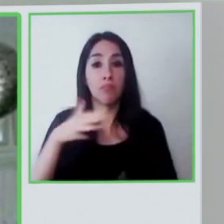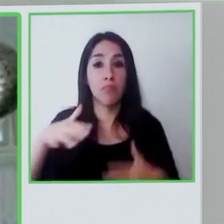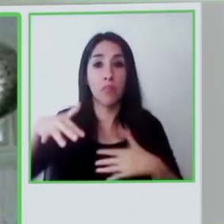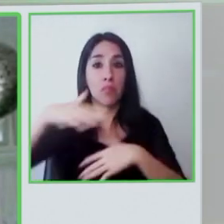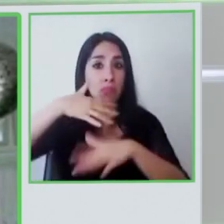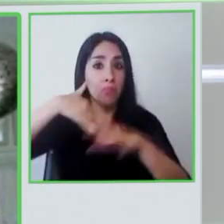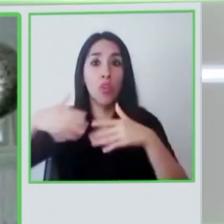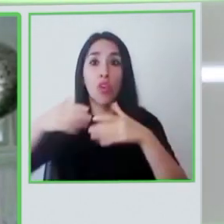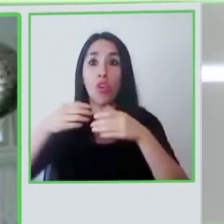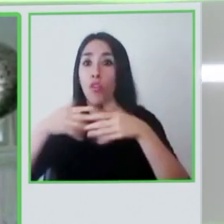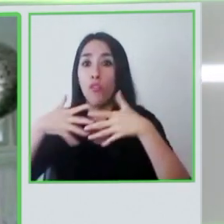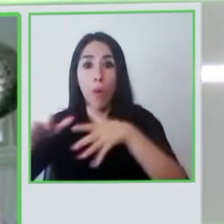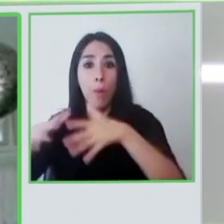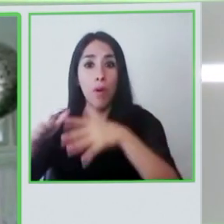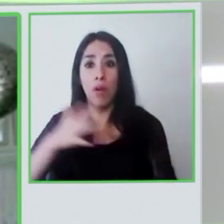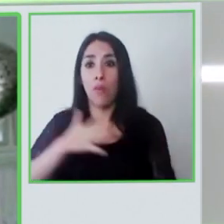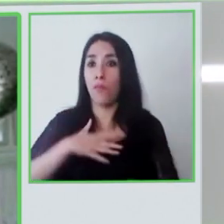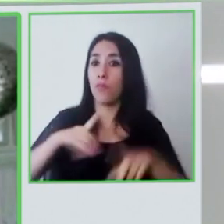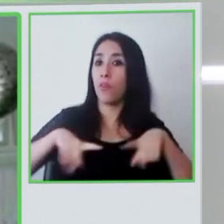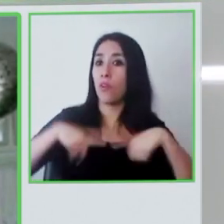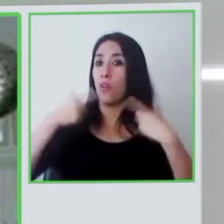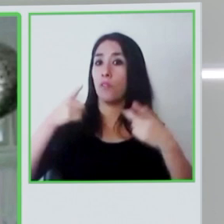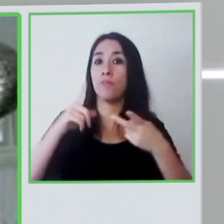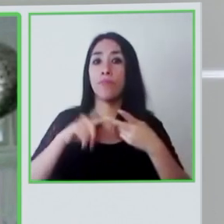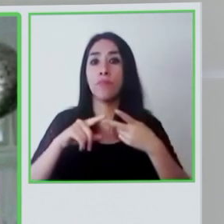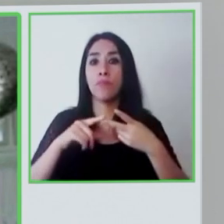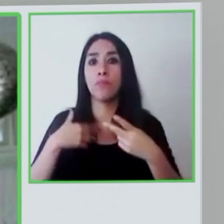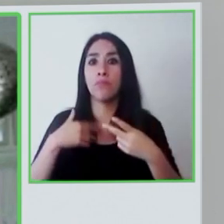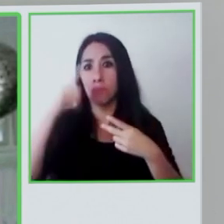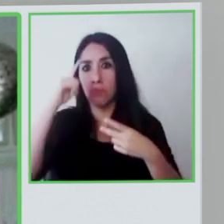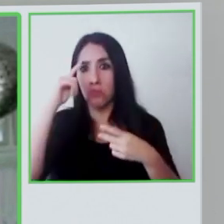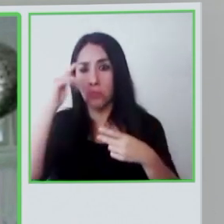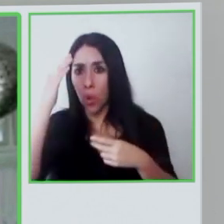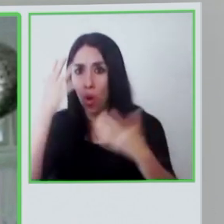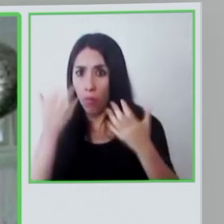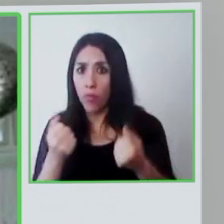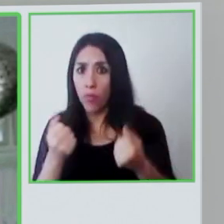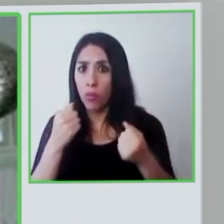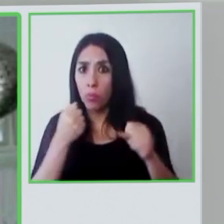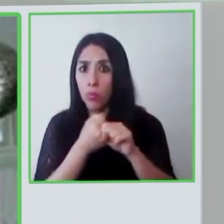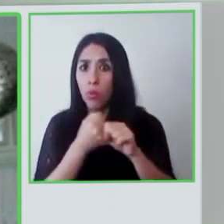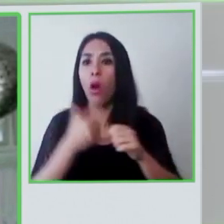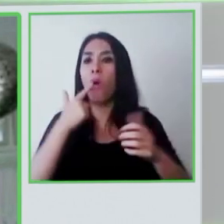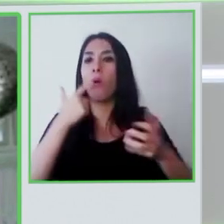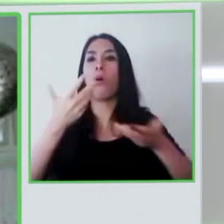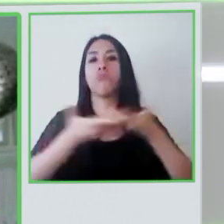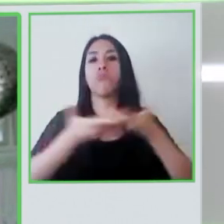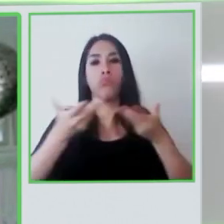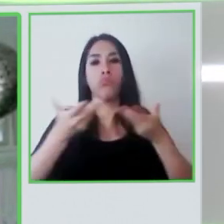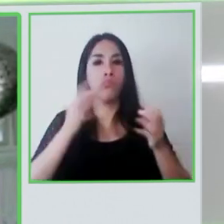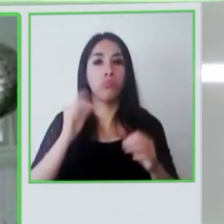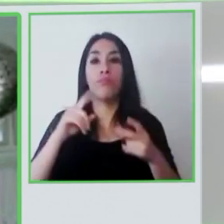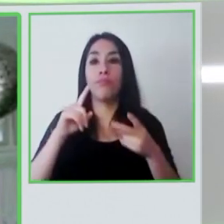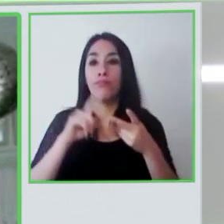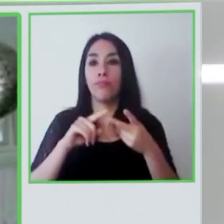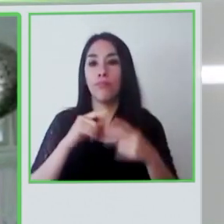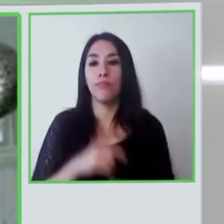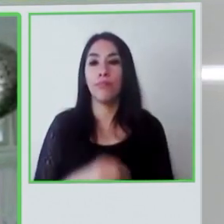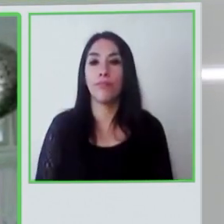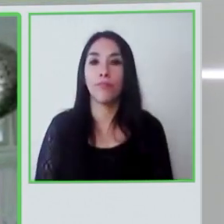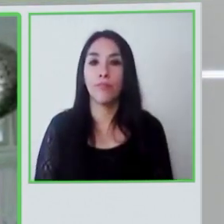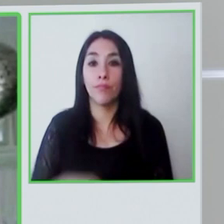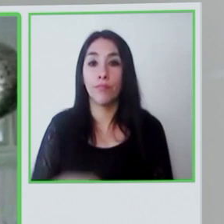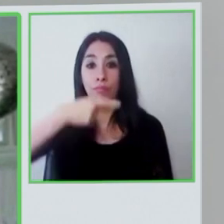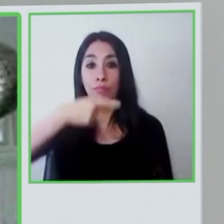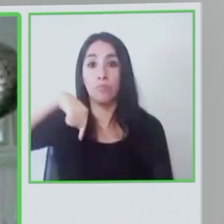information, personal information, which is, of course, related with the trusting, building trust. First, we see